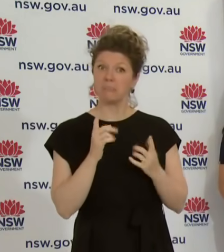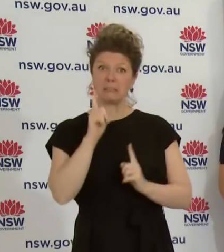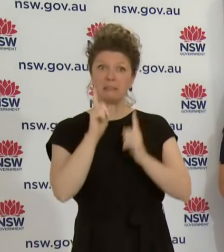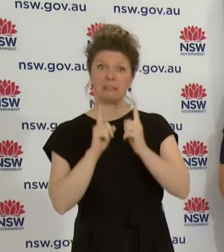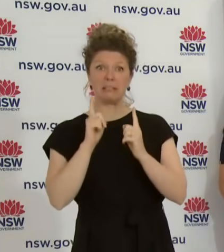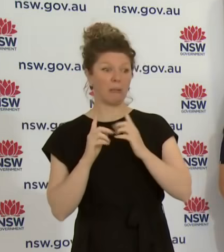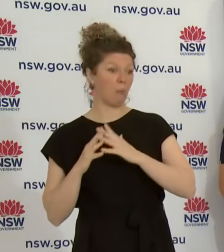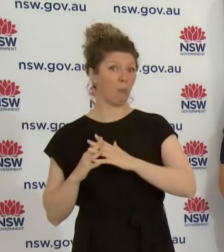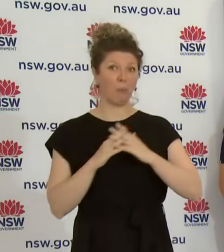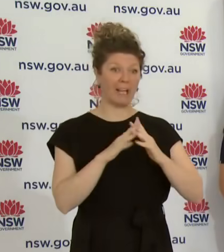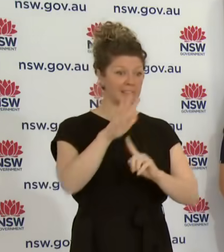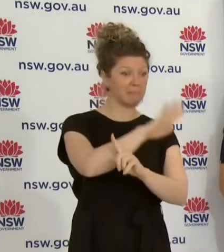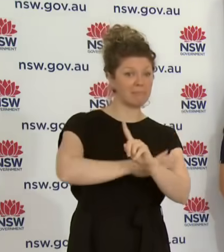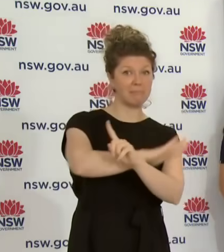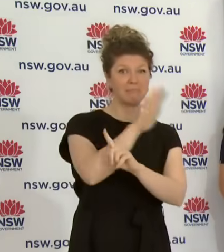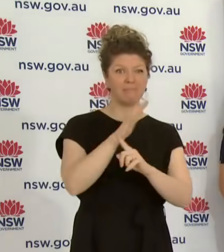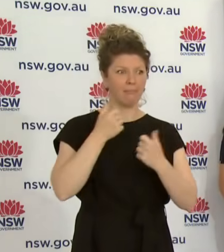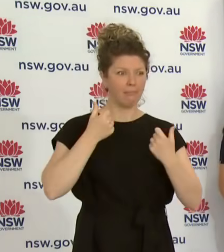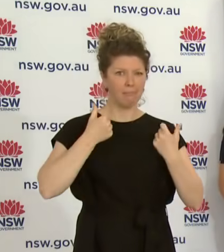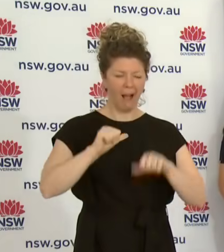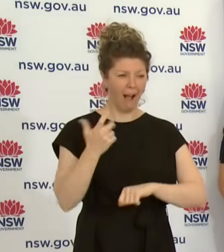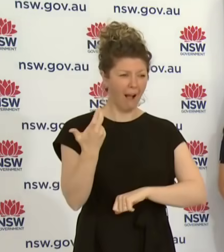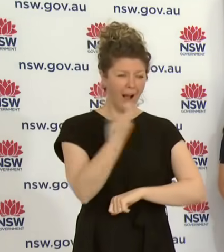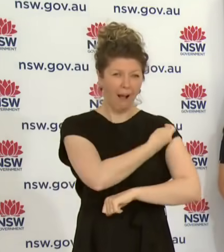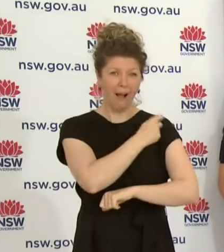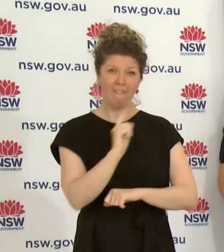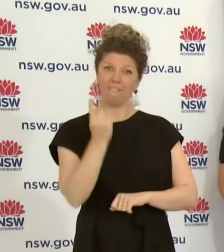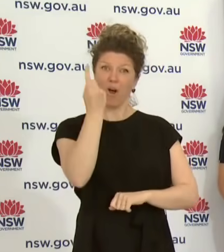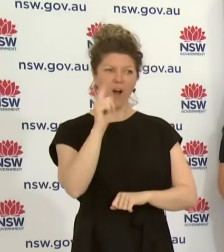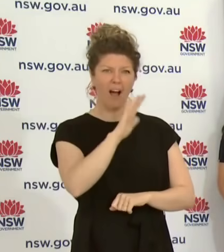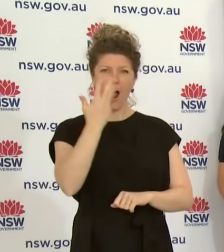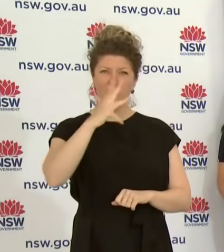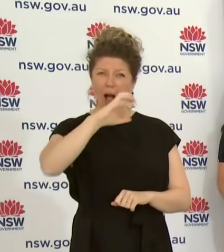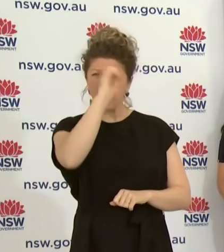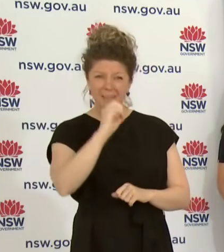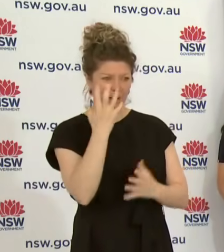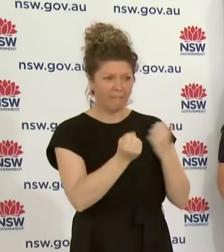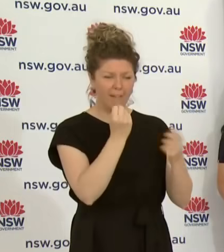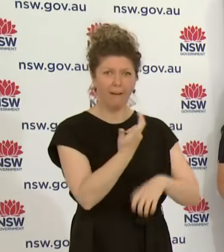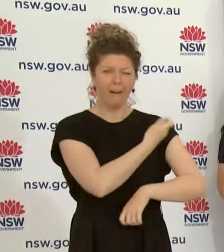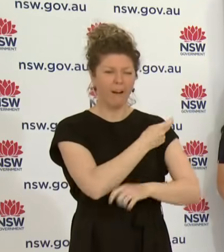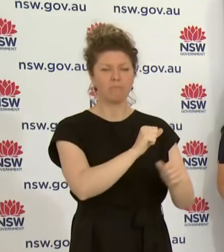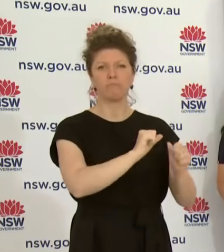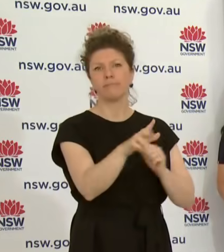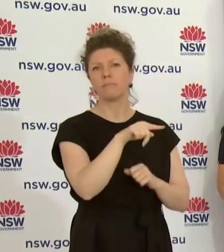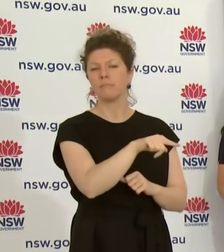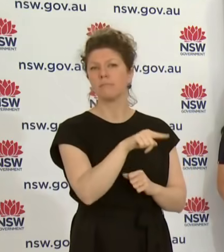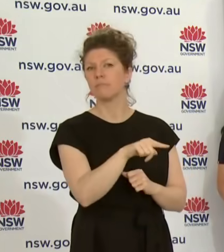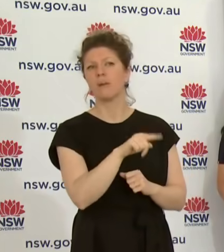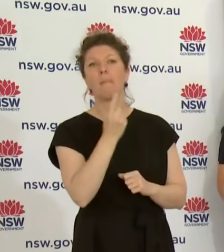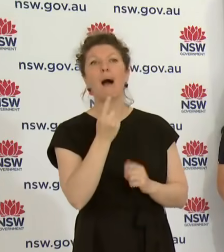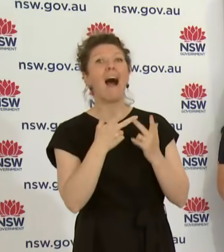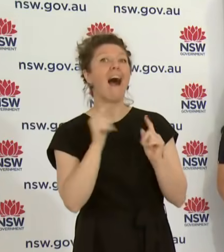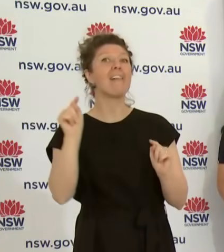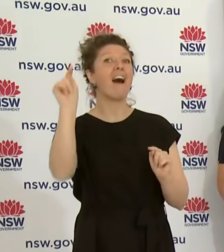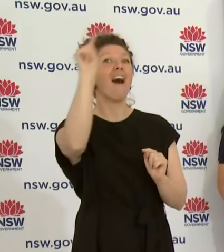get vaccination rates to around first dose 89-90%, which is outstanding, that means that there are pockets of our community which are well